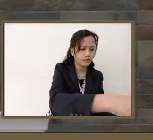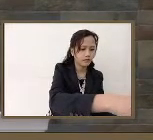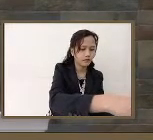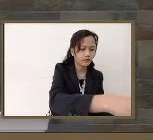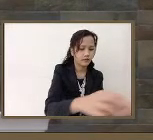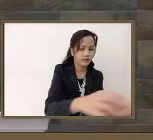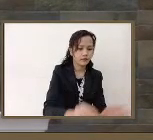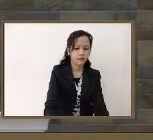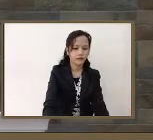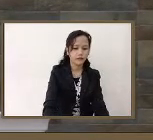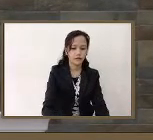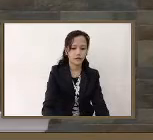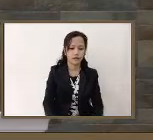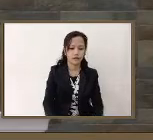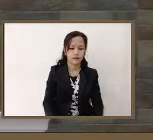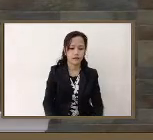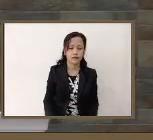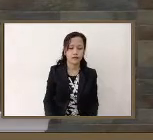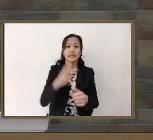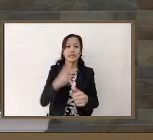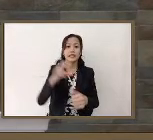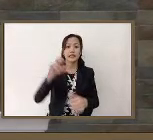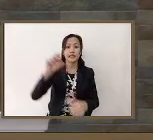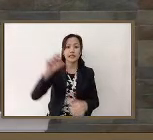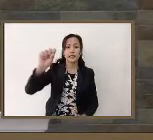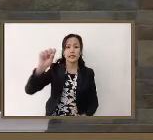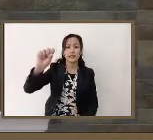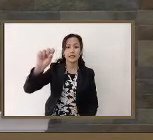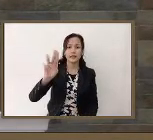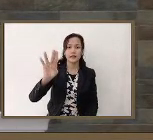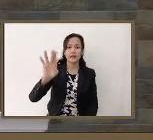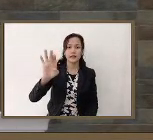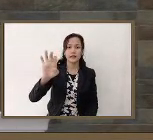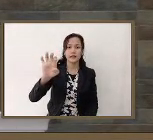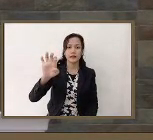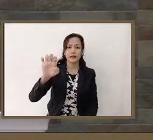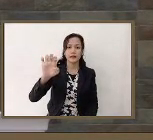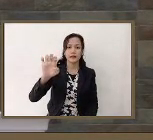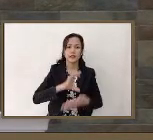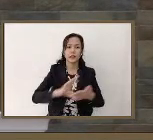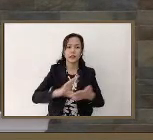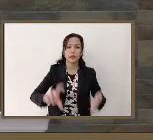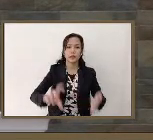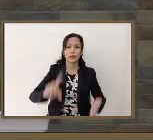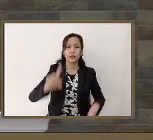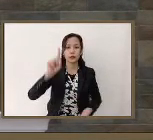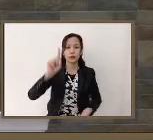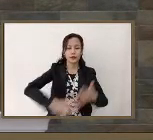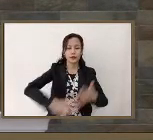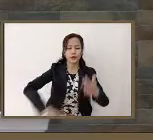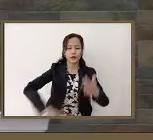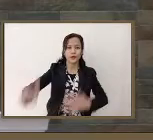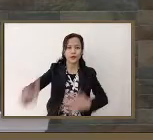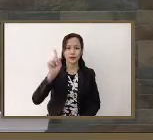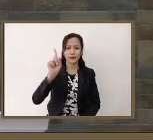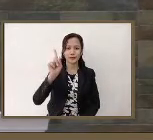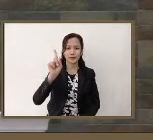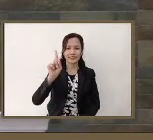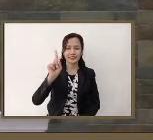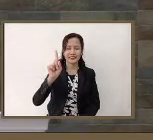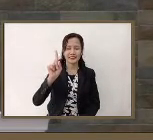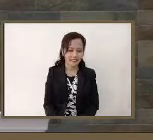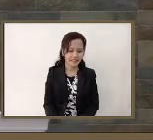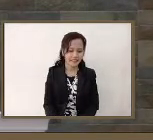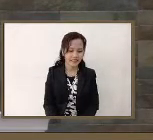verse number 1. Alright, are you there? Amen. Alright, the Bible says, "Now it came to pass after the death of